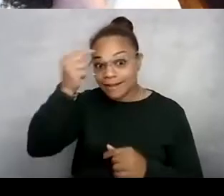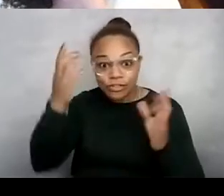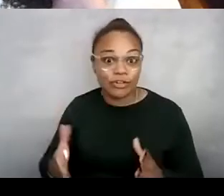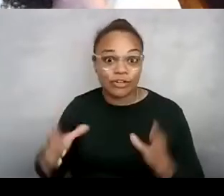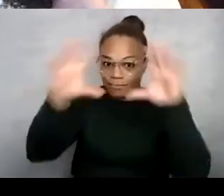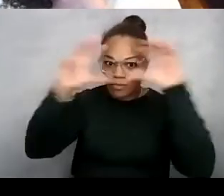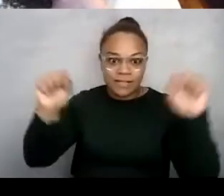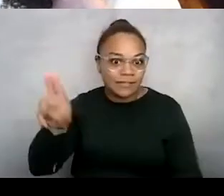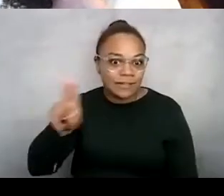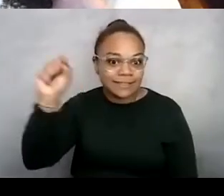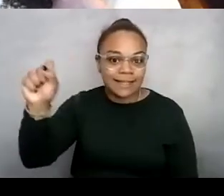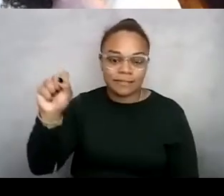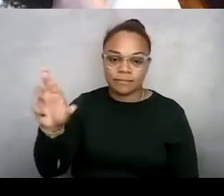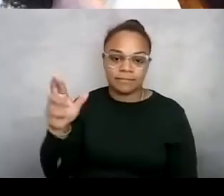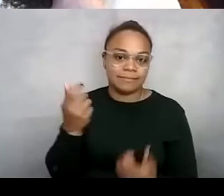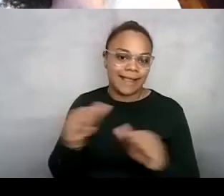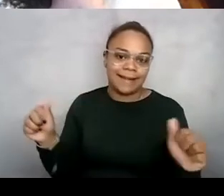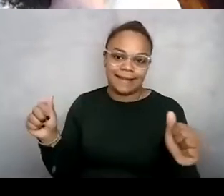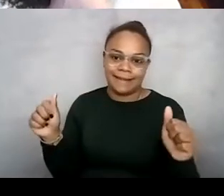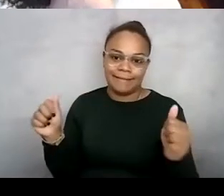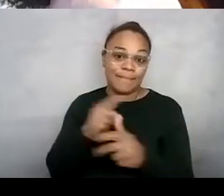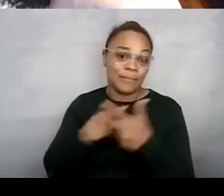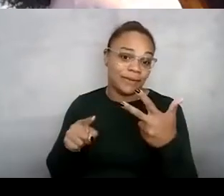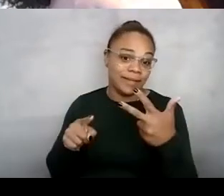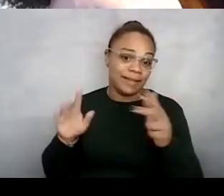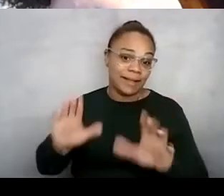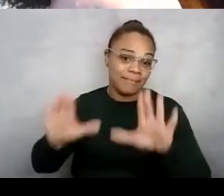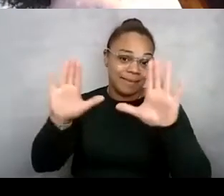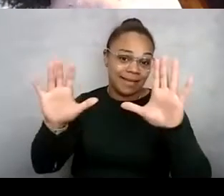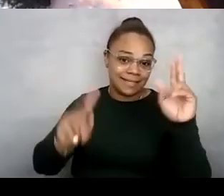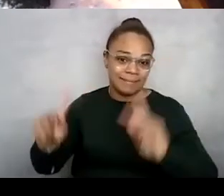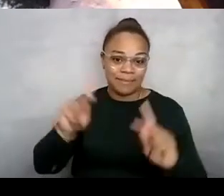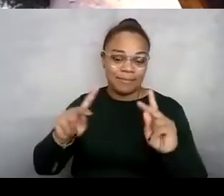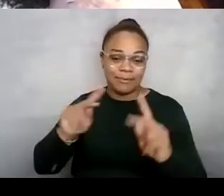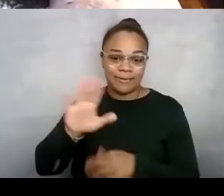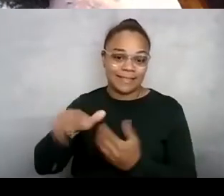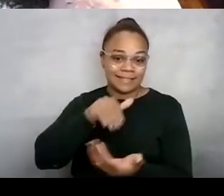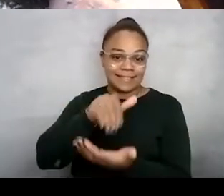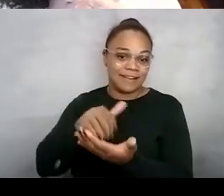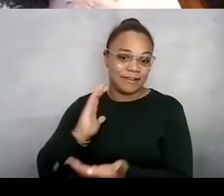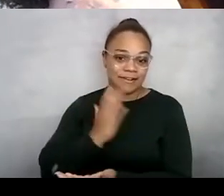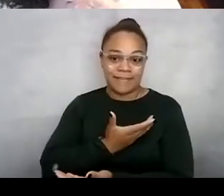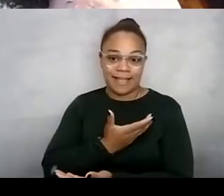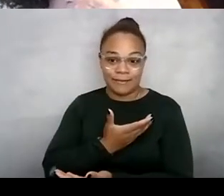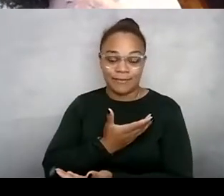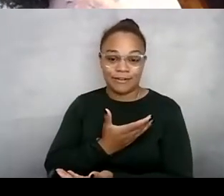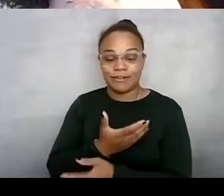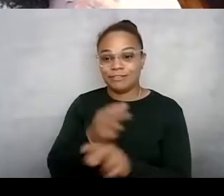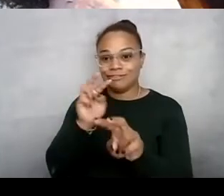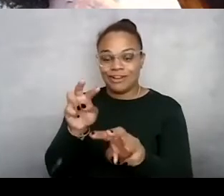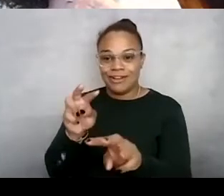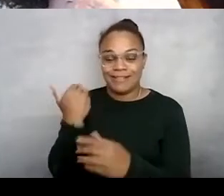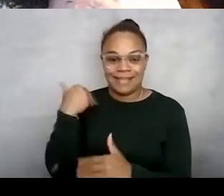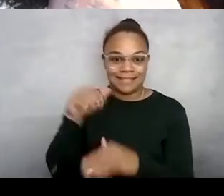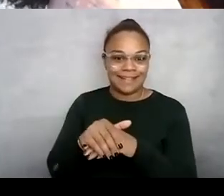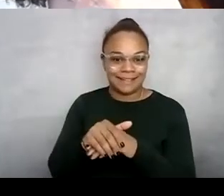States, or any of those three amazing people at the center of our view shot last night.